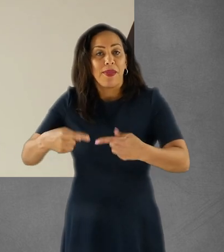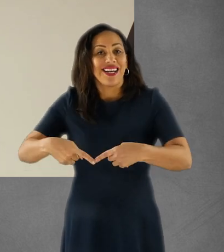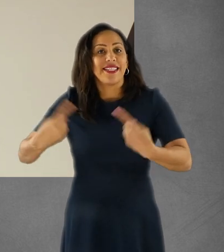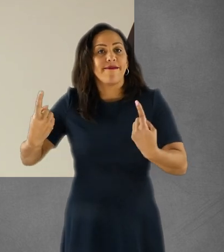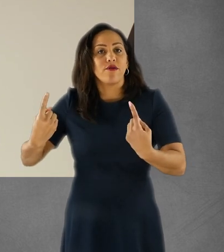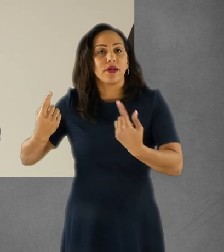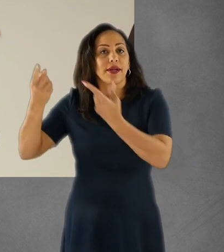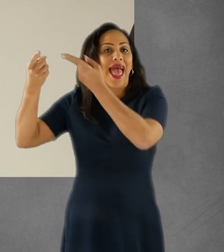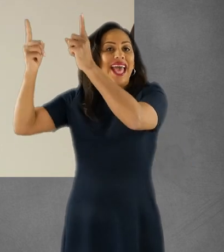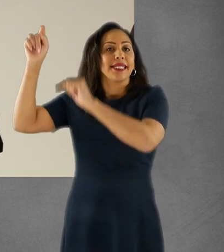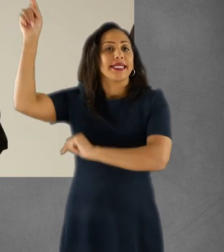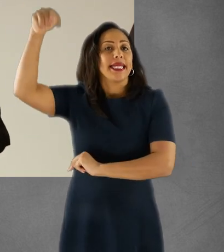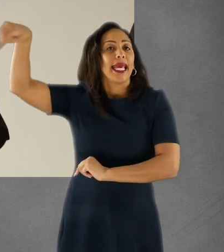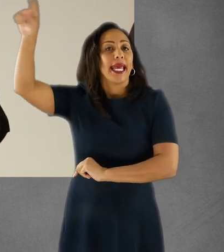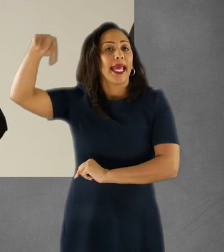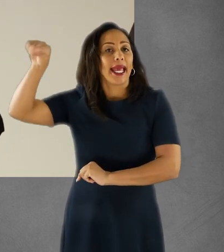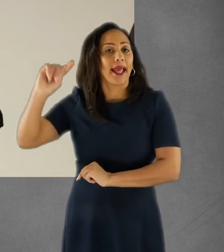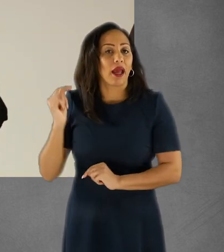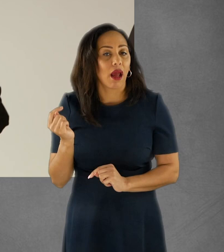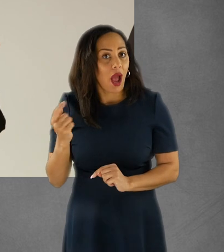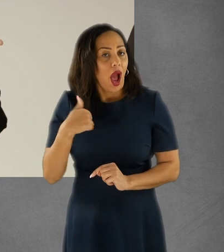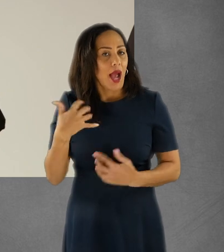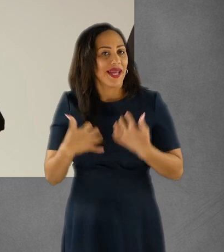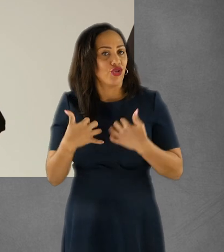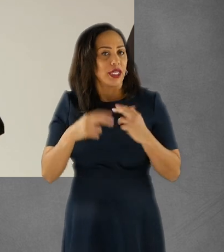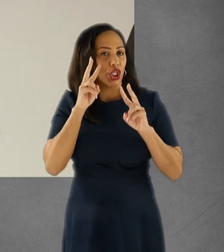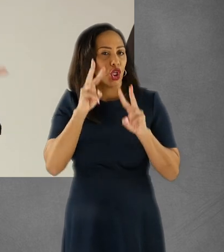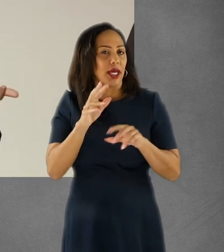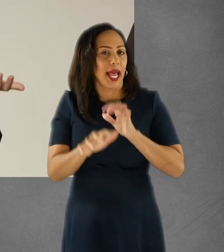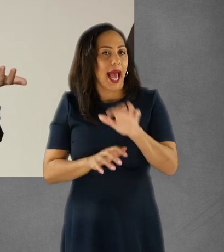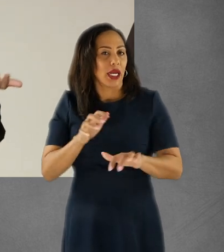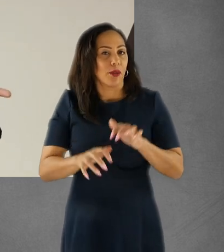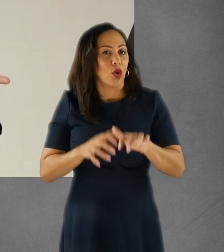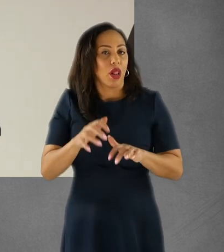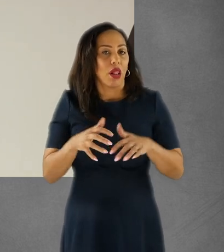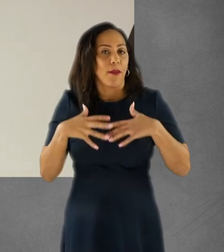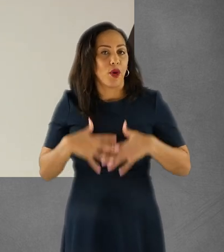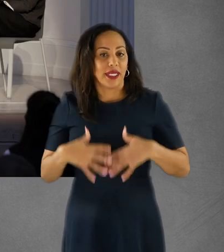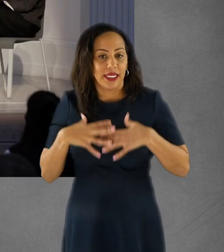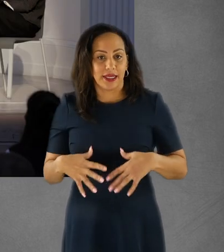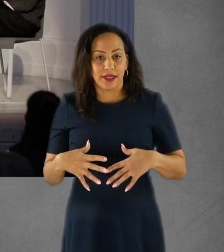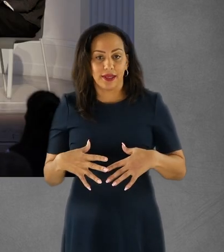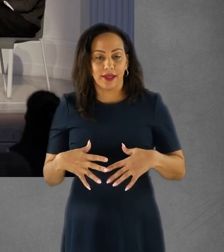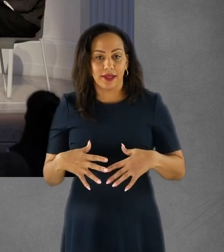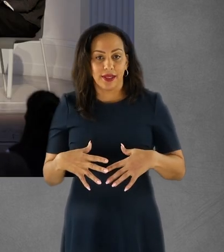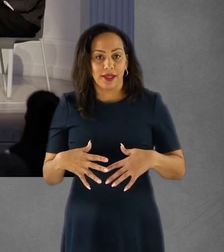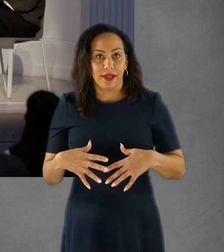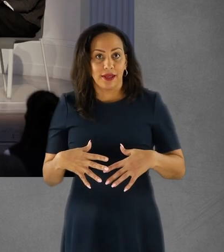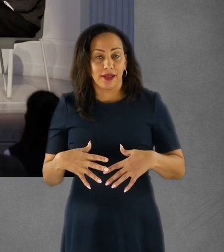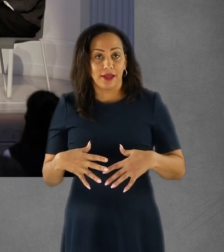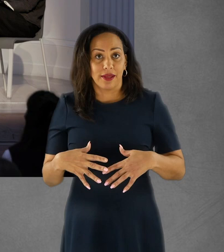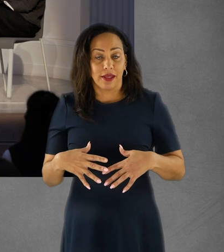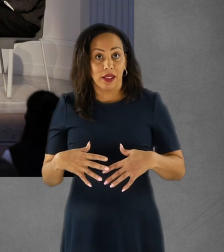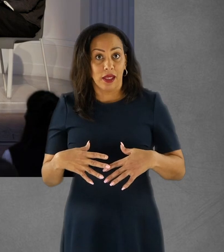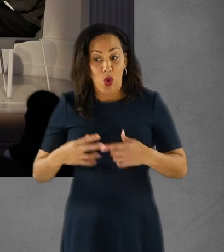bodies as things that are created by us in some way, or perceived as created by